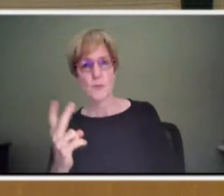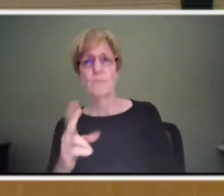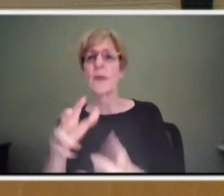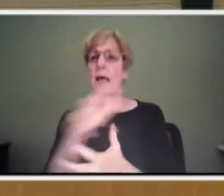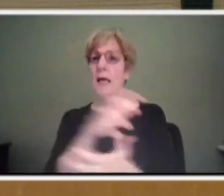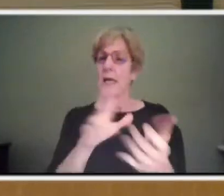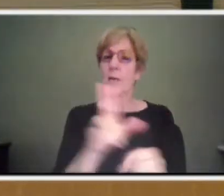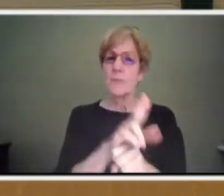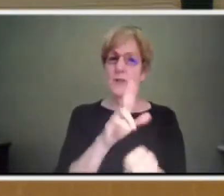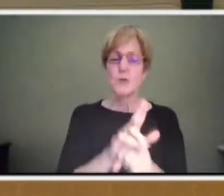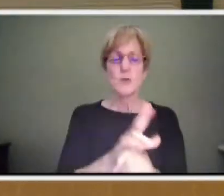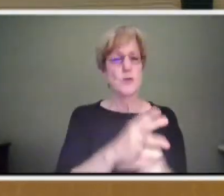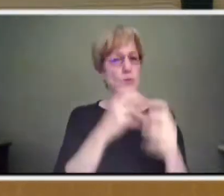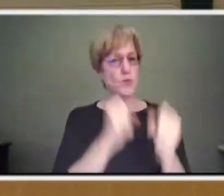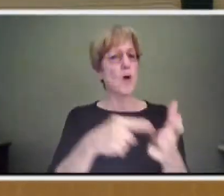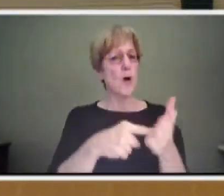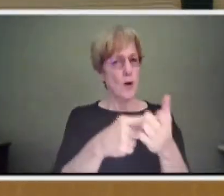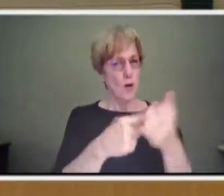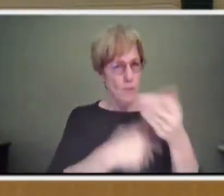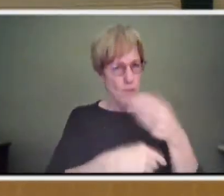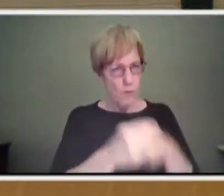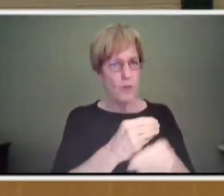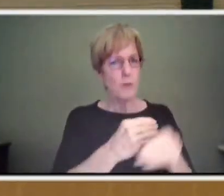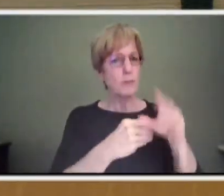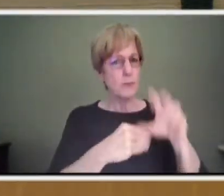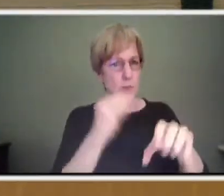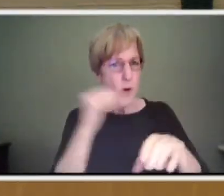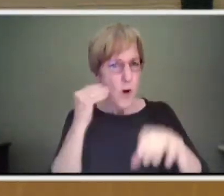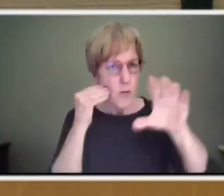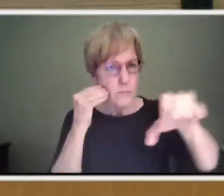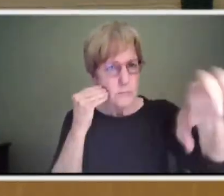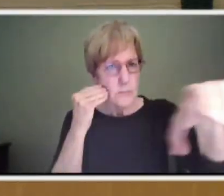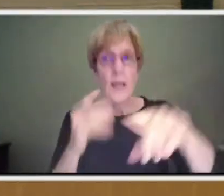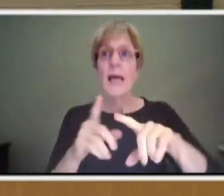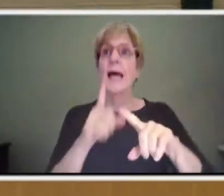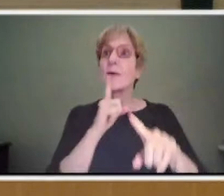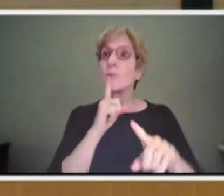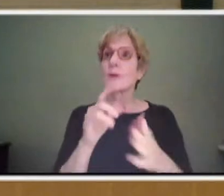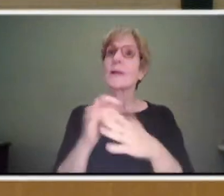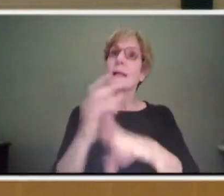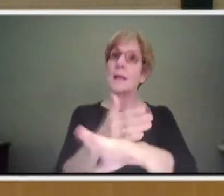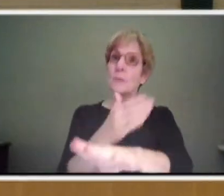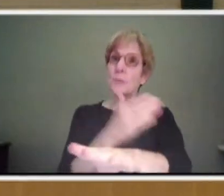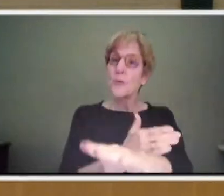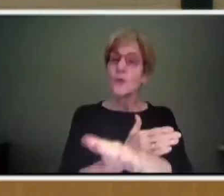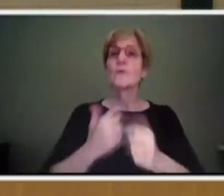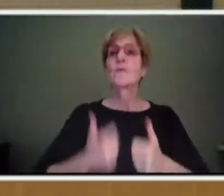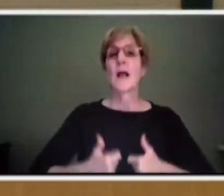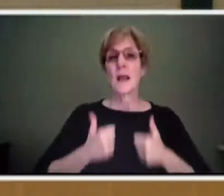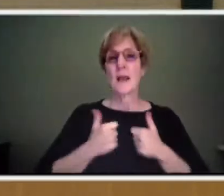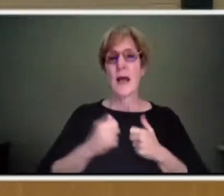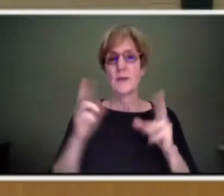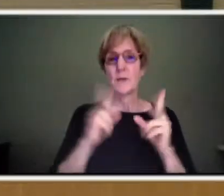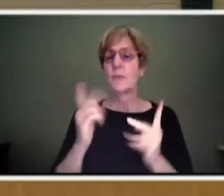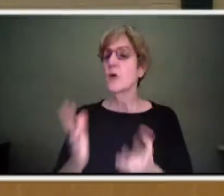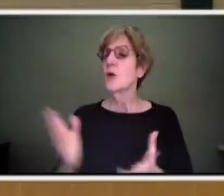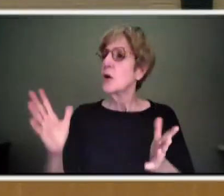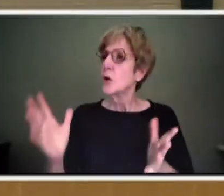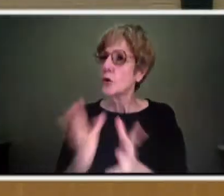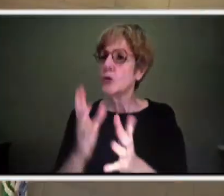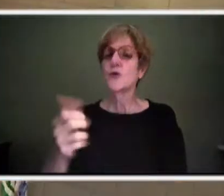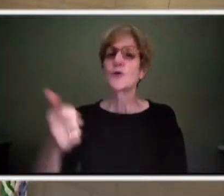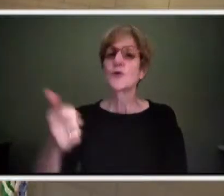housing component. Project that's not just more of the same, but actually does move the needle. And we'd encourage you to deny this request on that basis. Thank